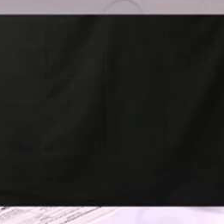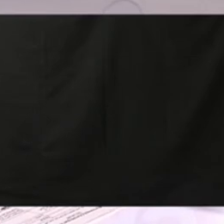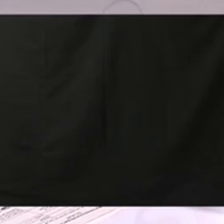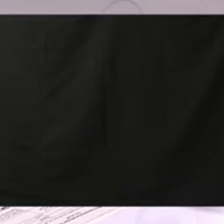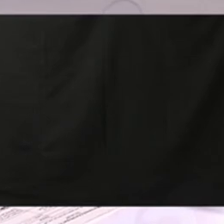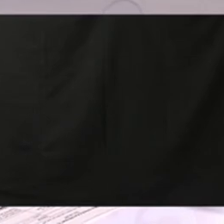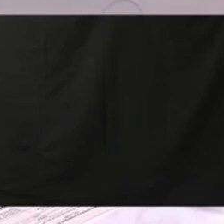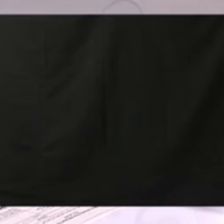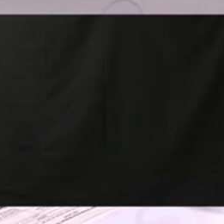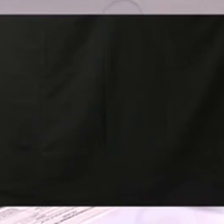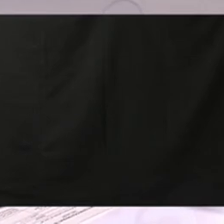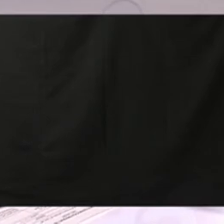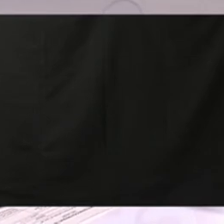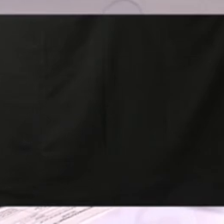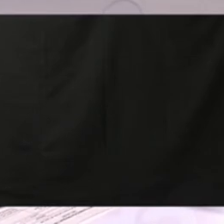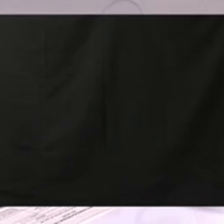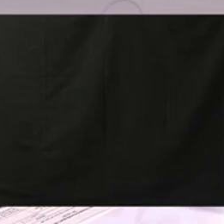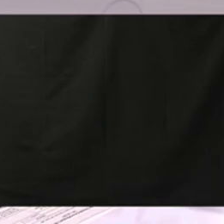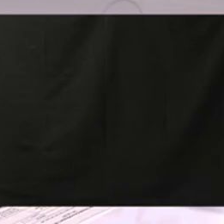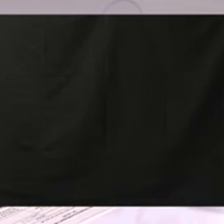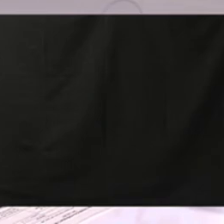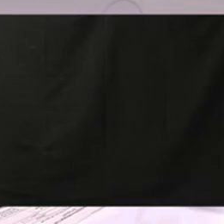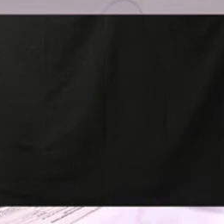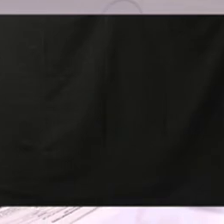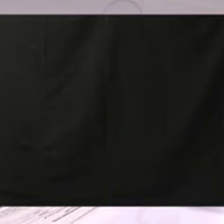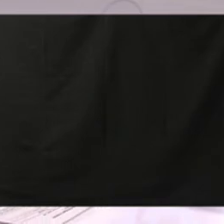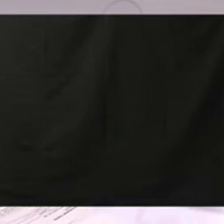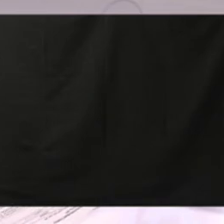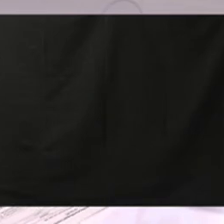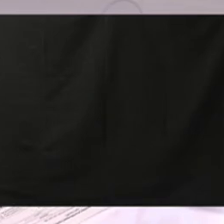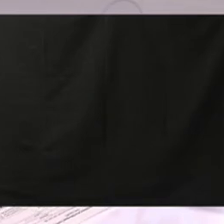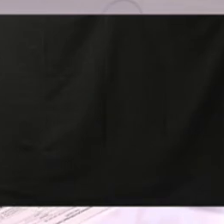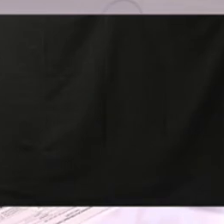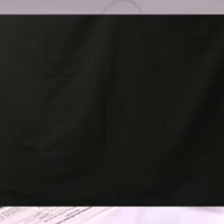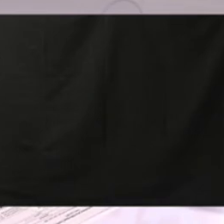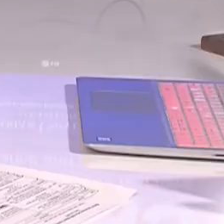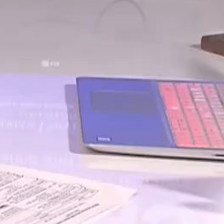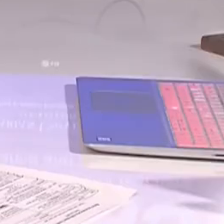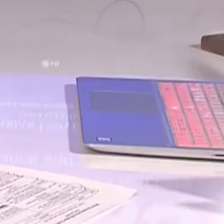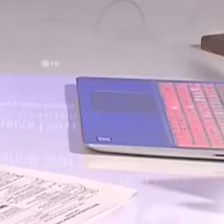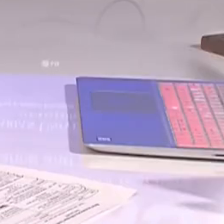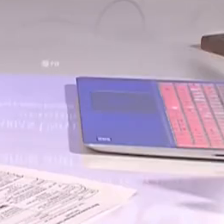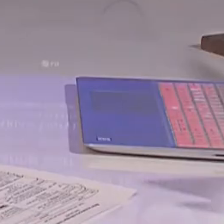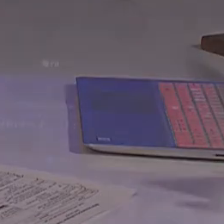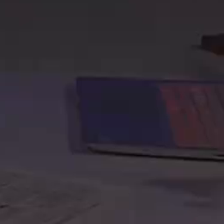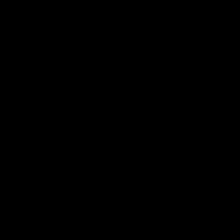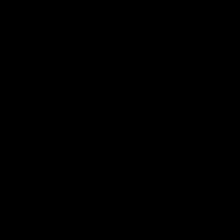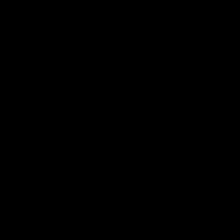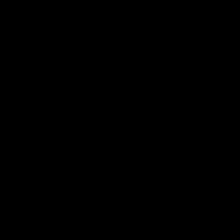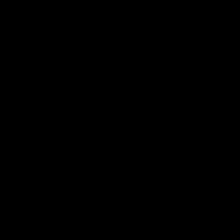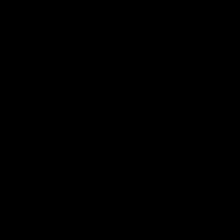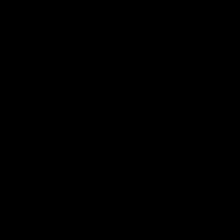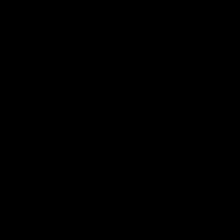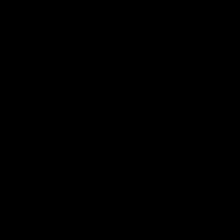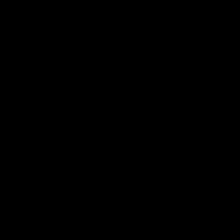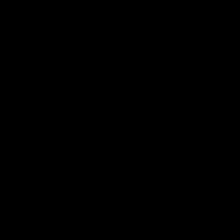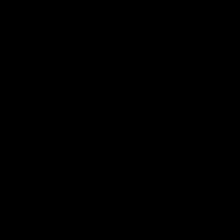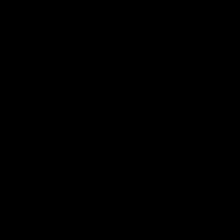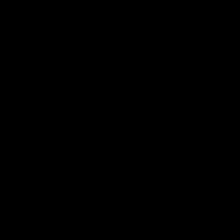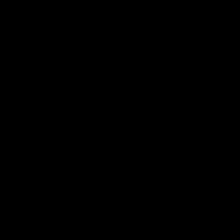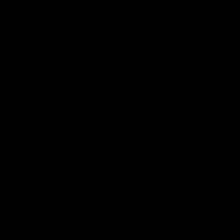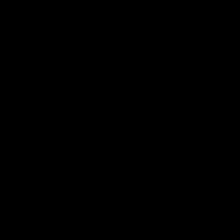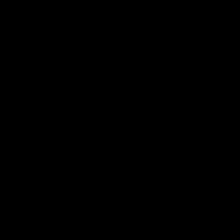in that sentence is fair. And I'll have Christy talk a little bit more about what that means with sight words and stuff when we come on back.